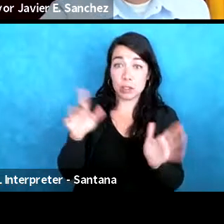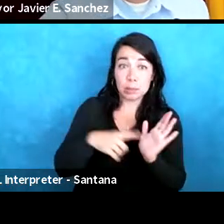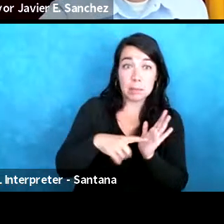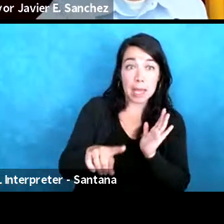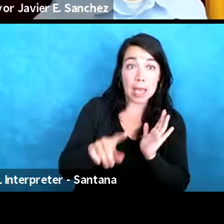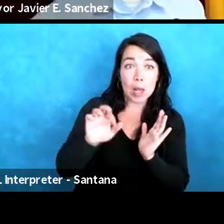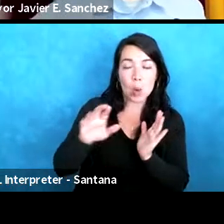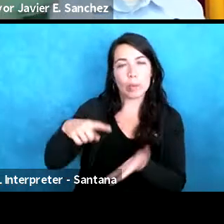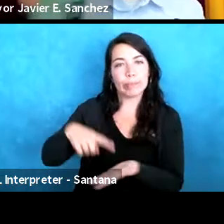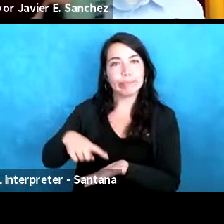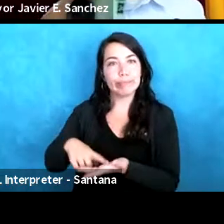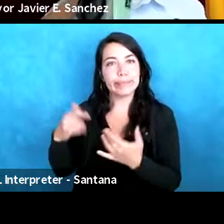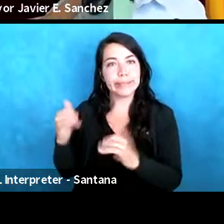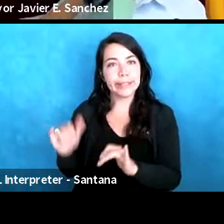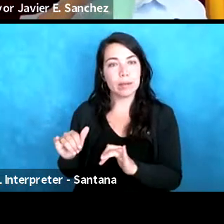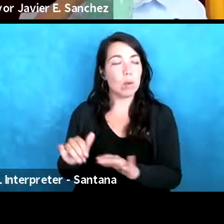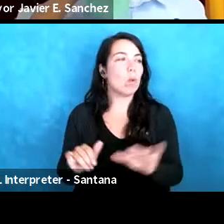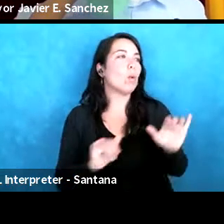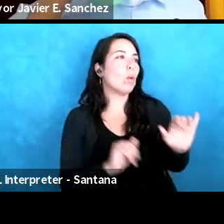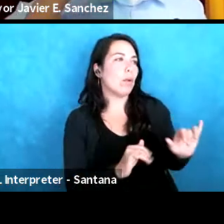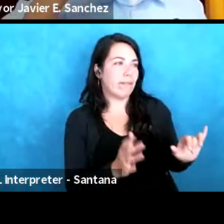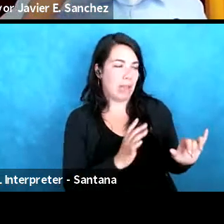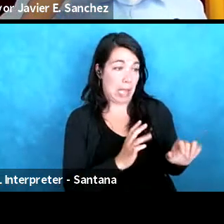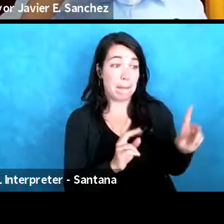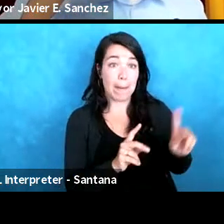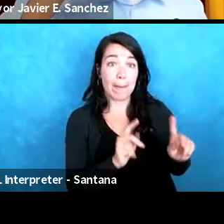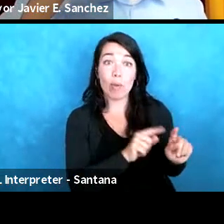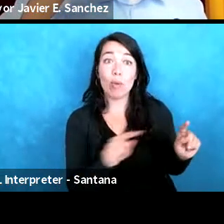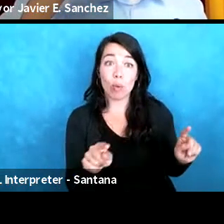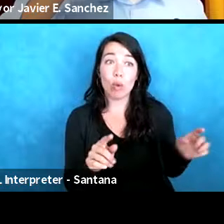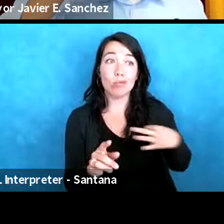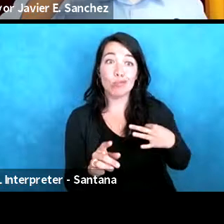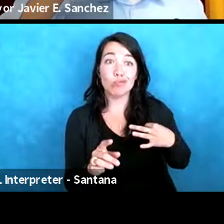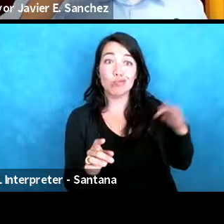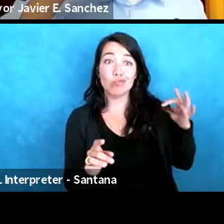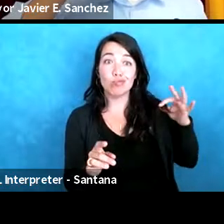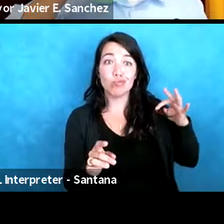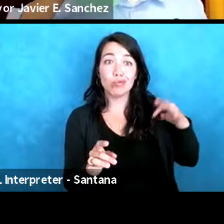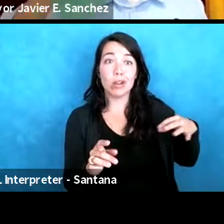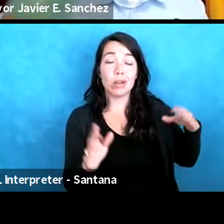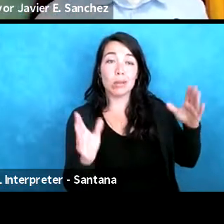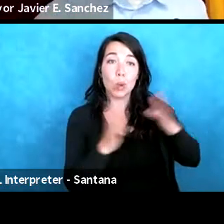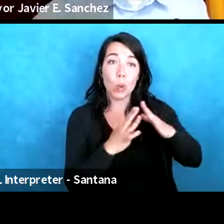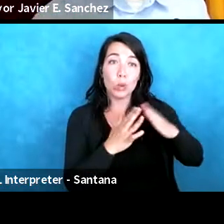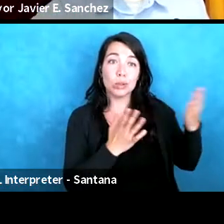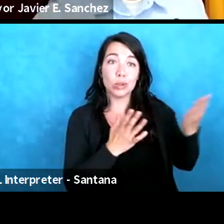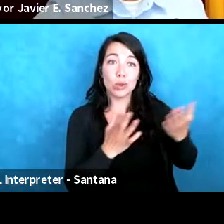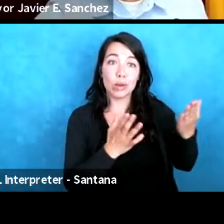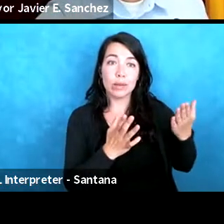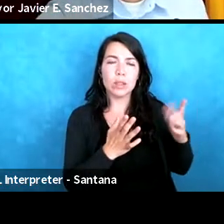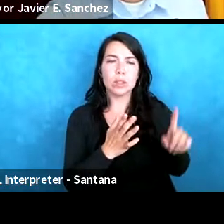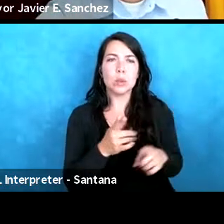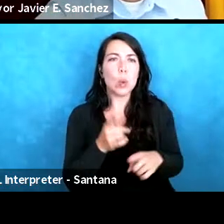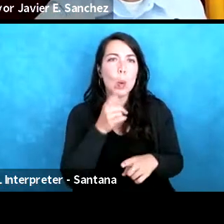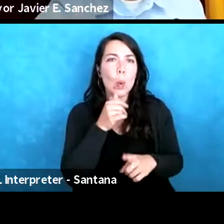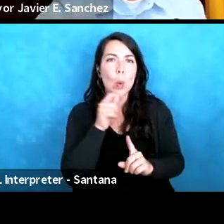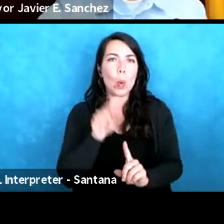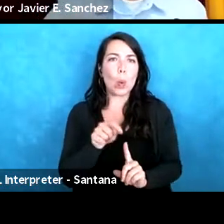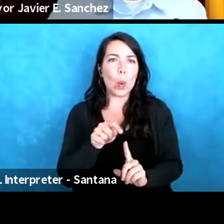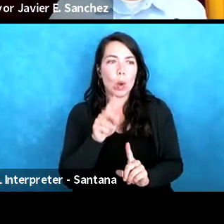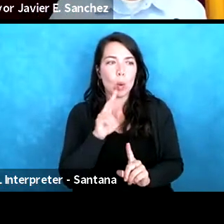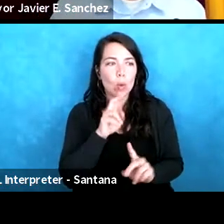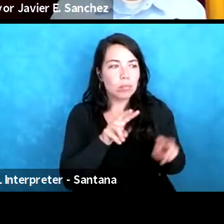that do opt to do community service, is there someone who's going to be making sure that that service gets completed?